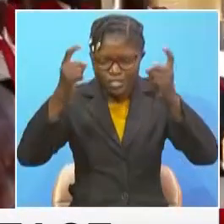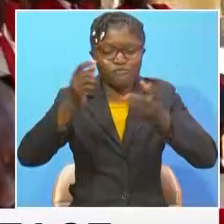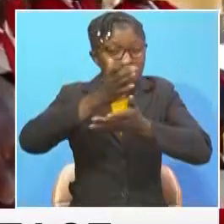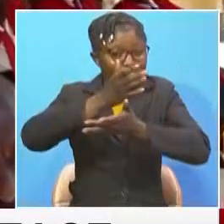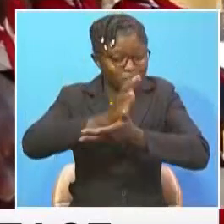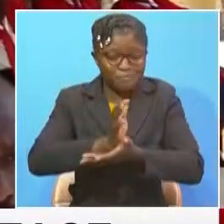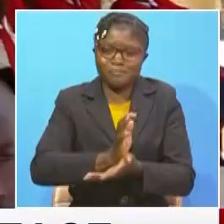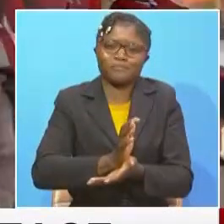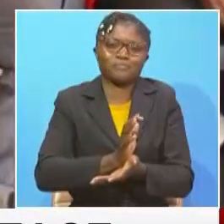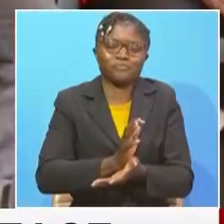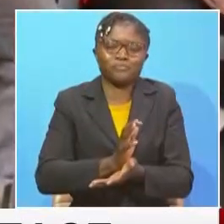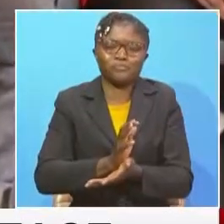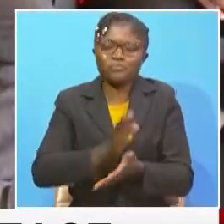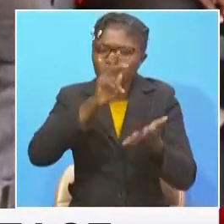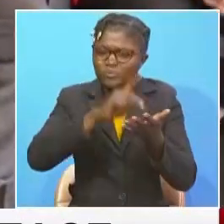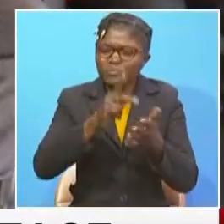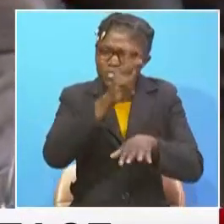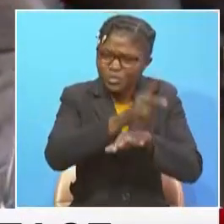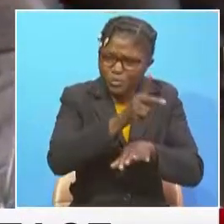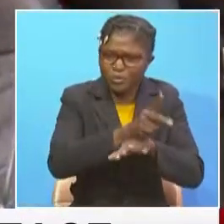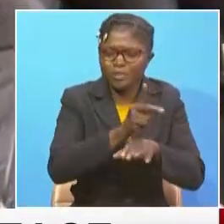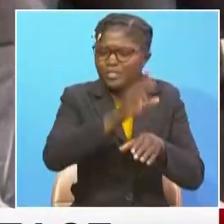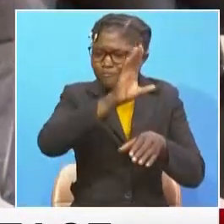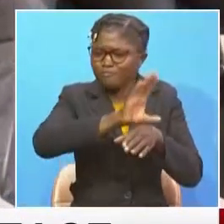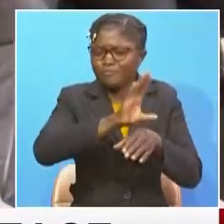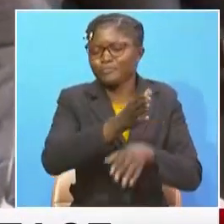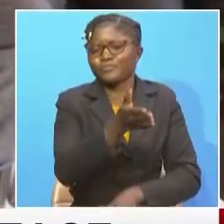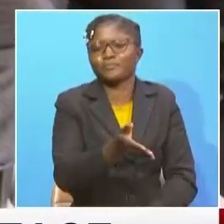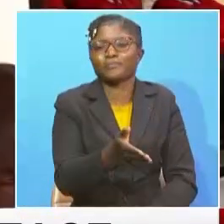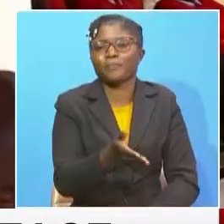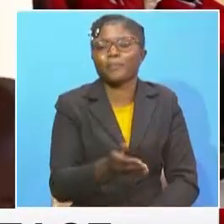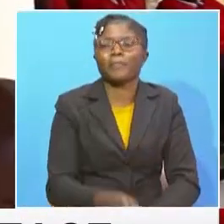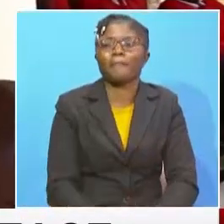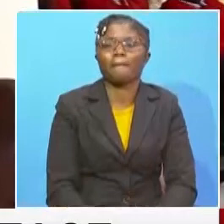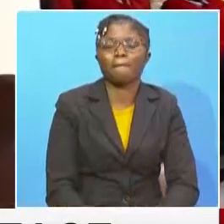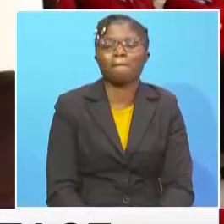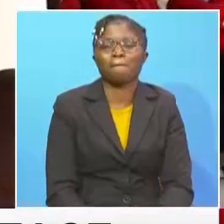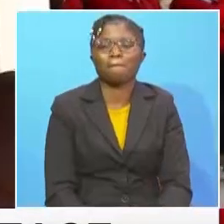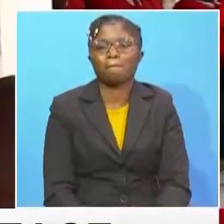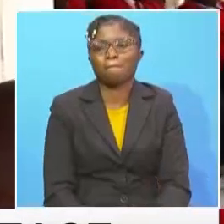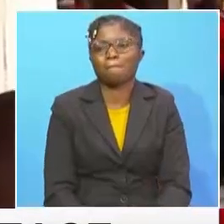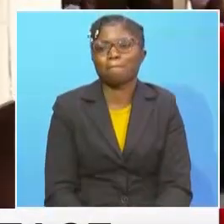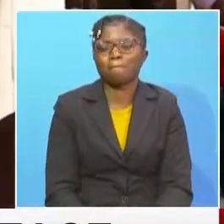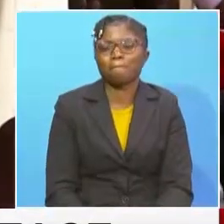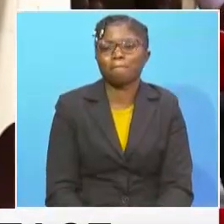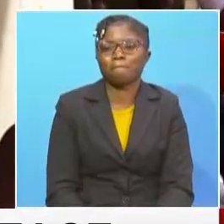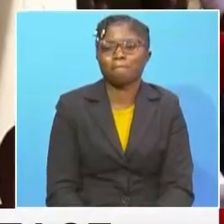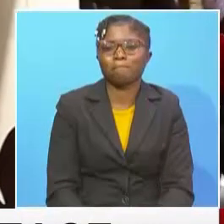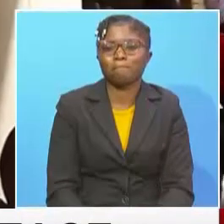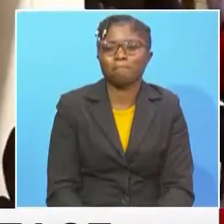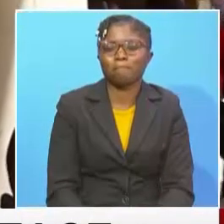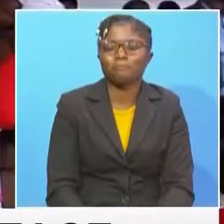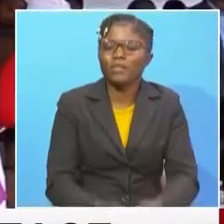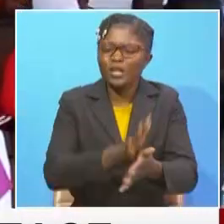completion of the running projects at the congregation. But we pledge the support of the executive and all